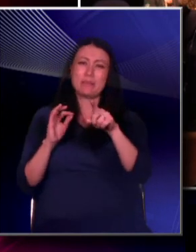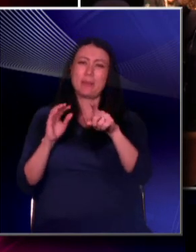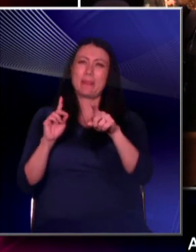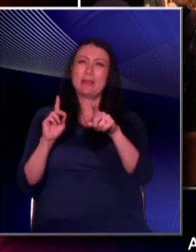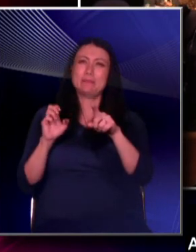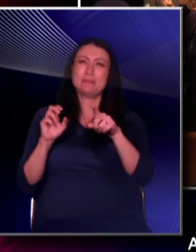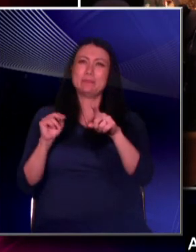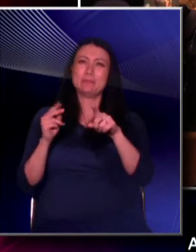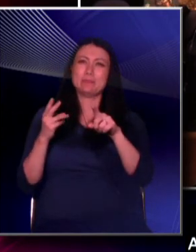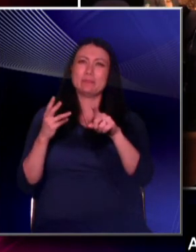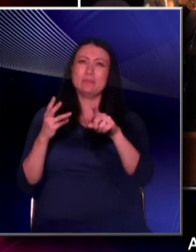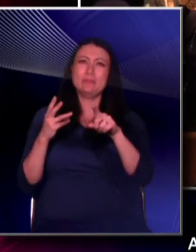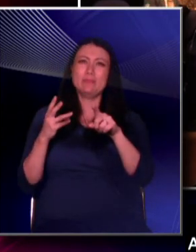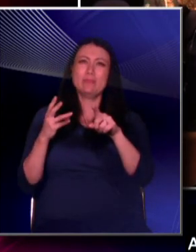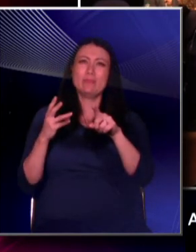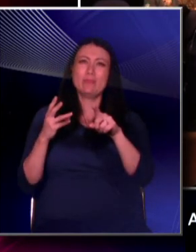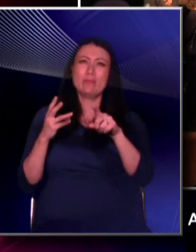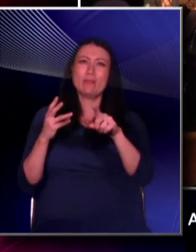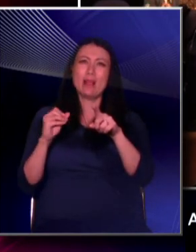here?